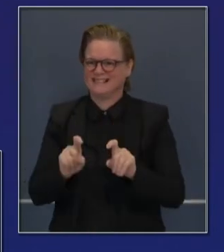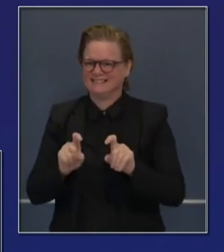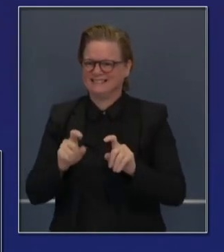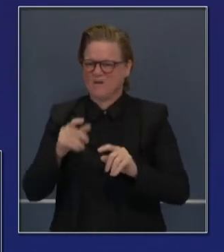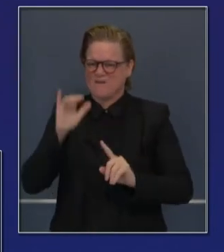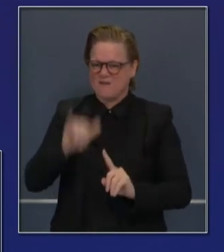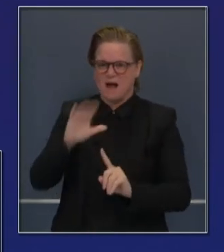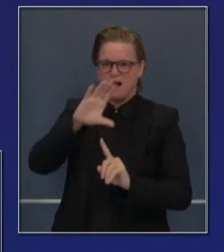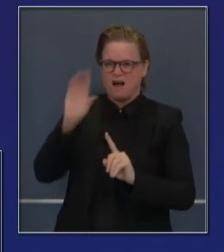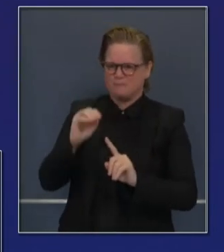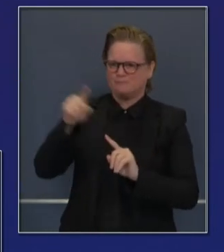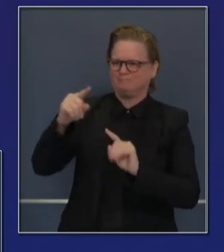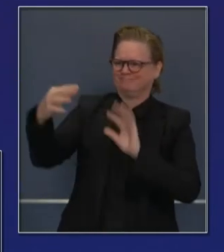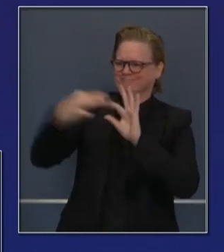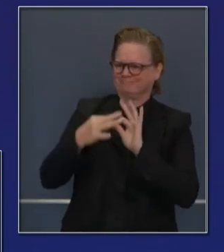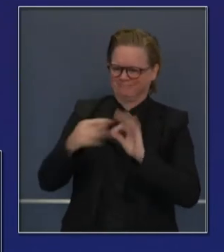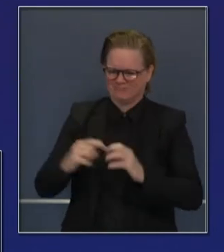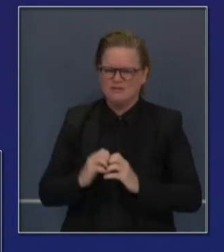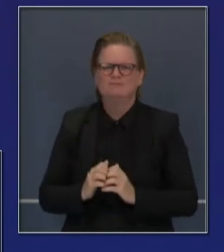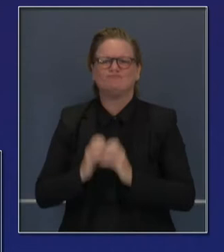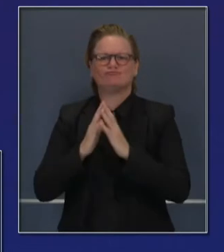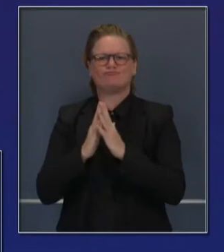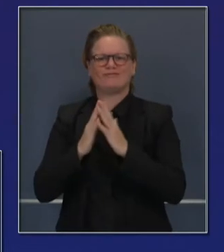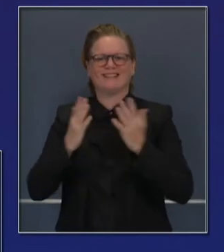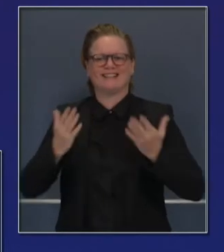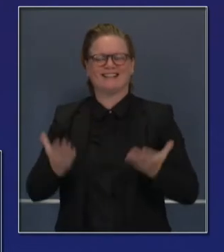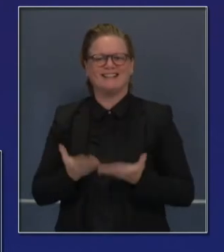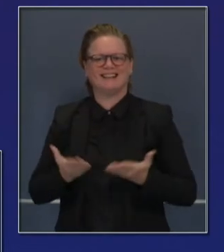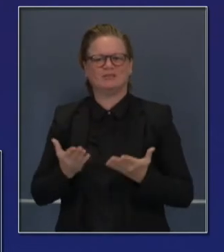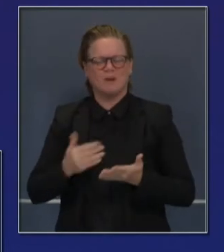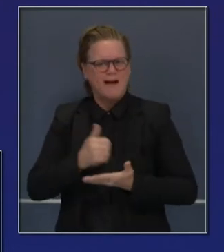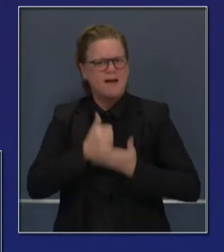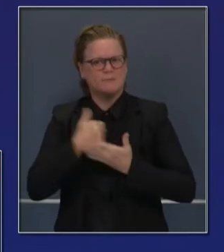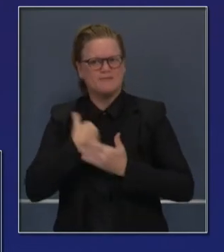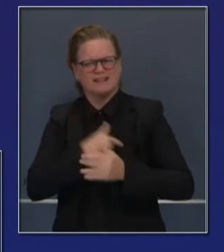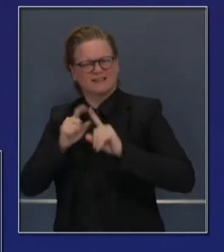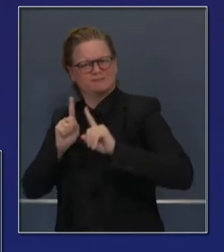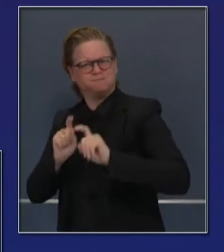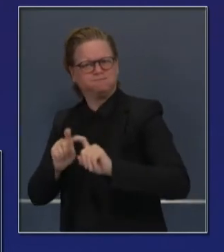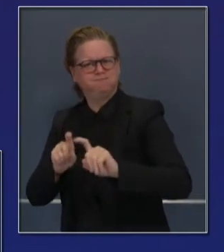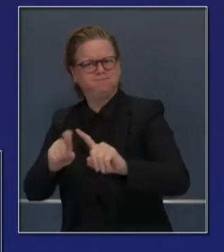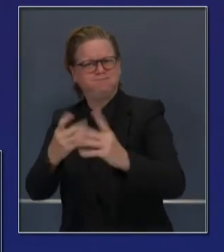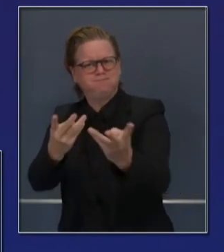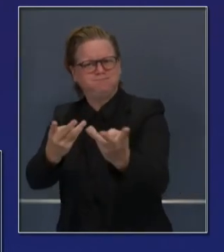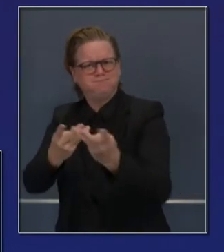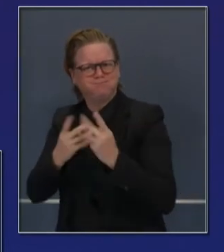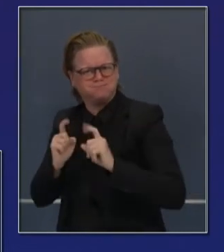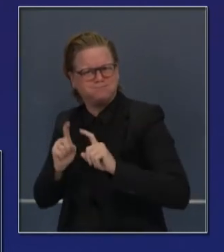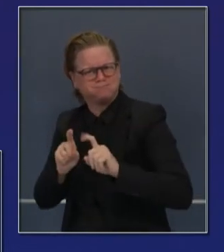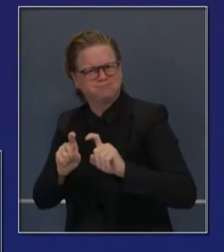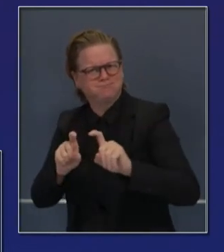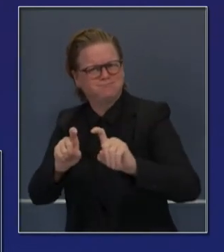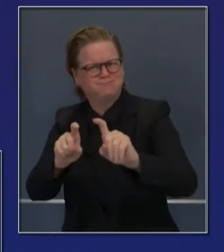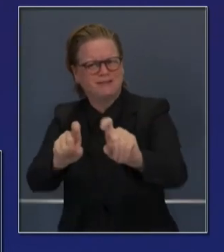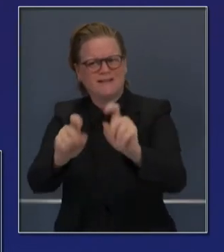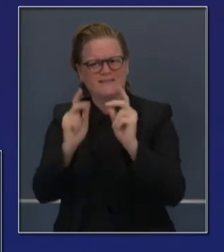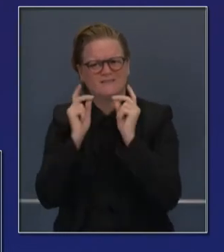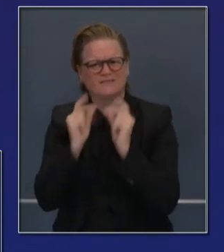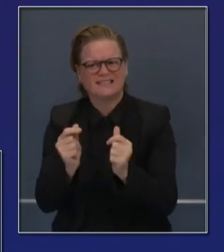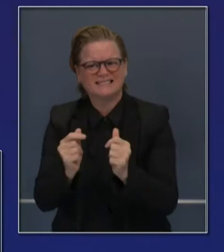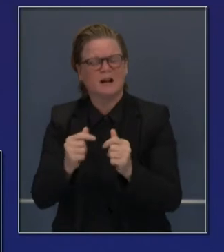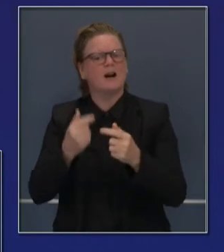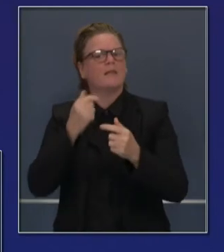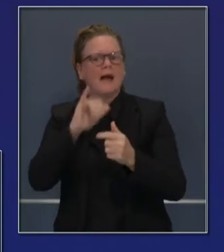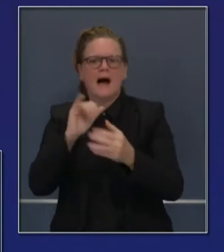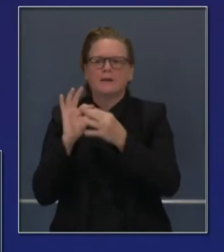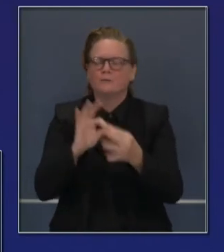address the growing case rates across the state, but the sector specific needs, particularly for our schools to reopen